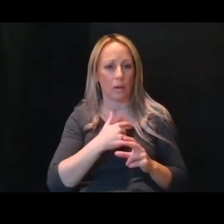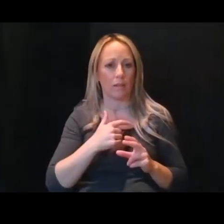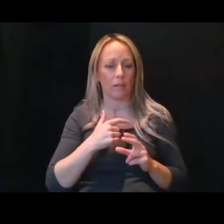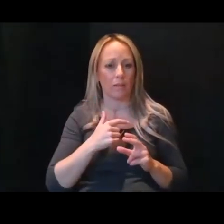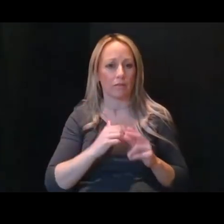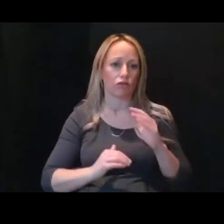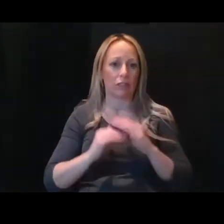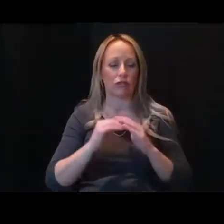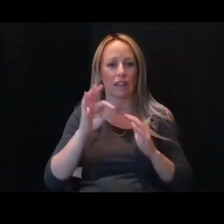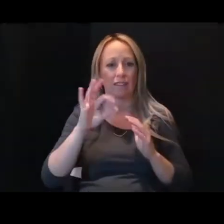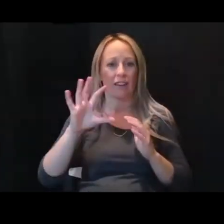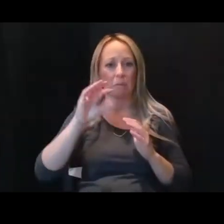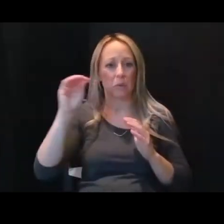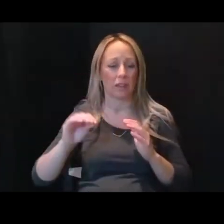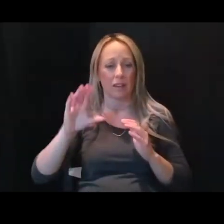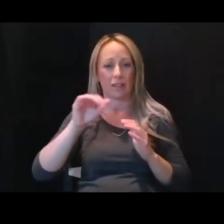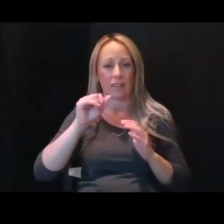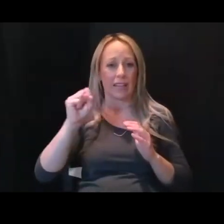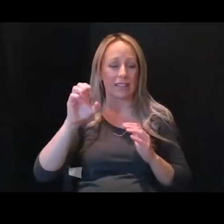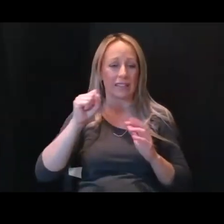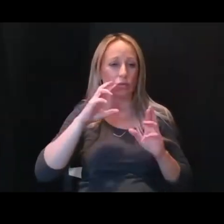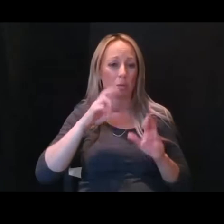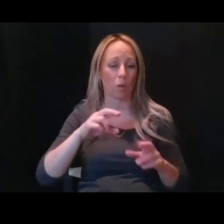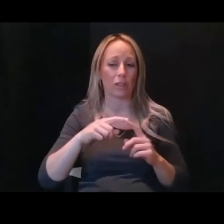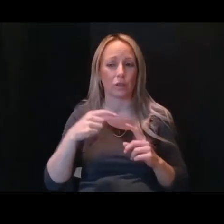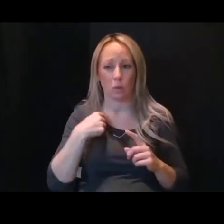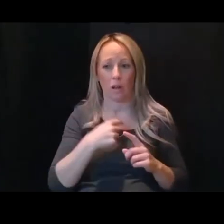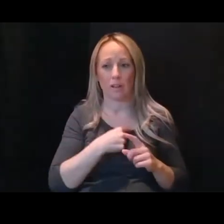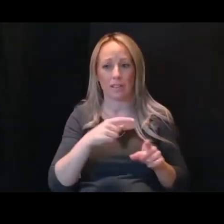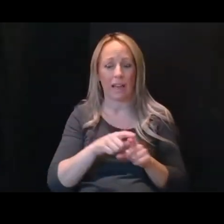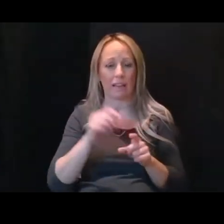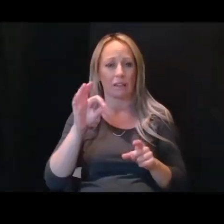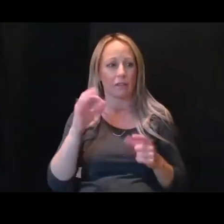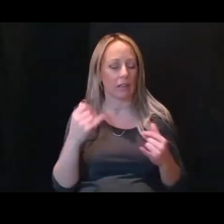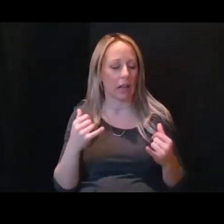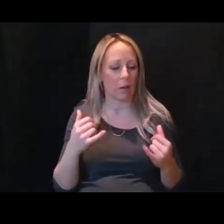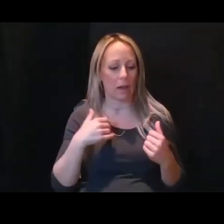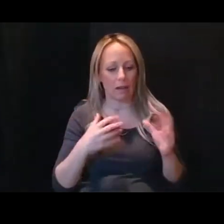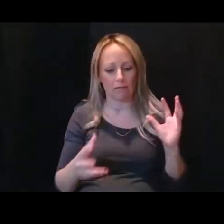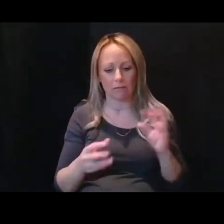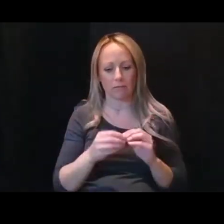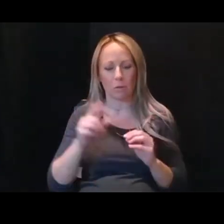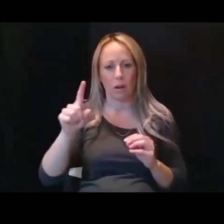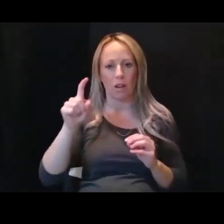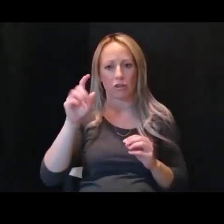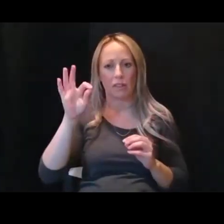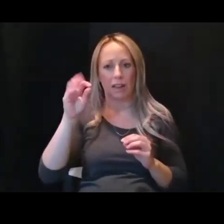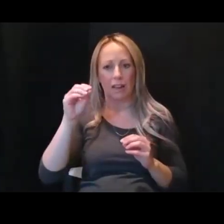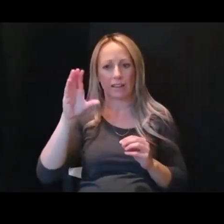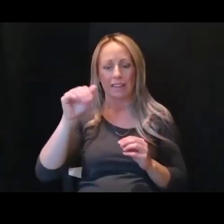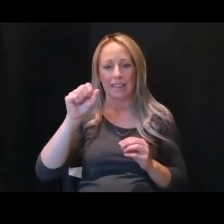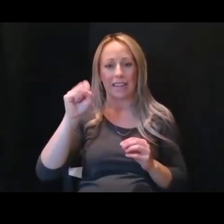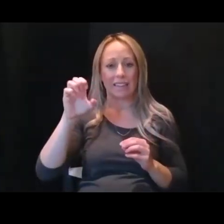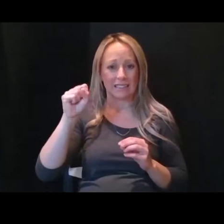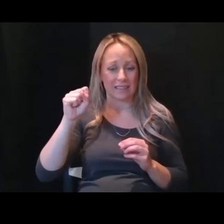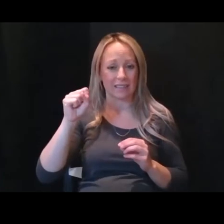95% of the cases reported to us. As of now, we have 190 cases marked